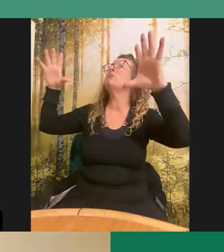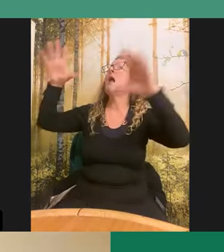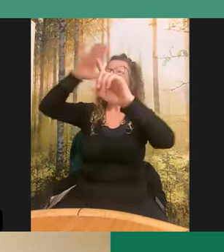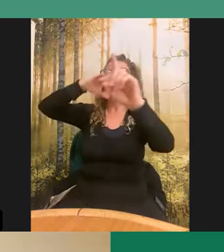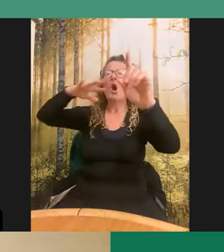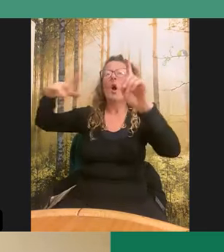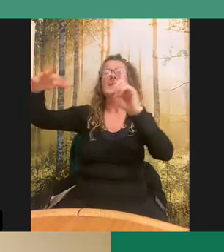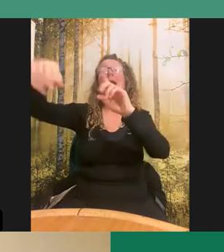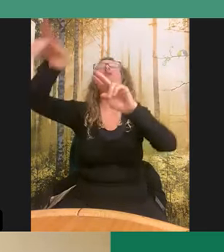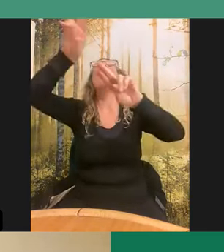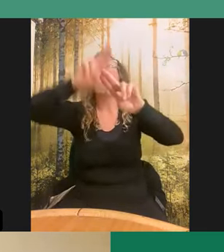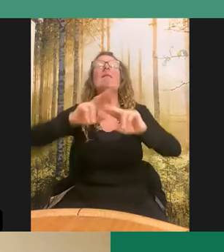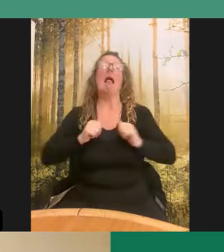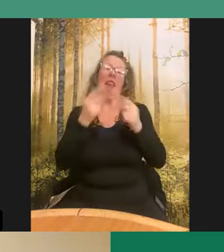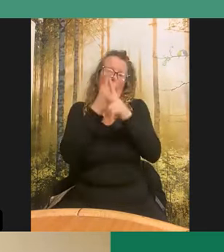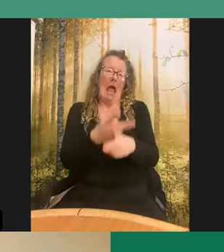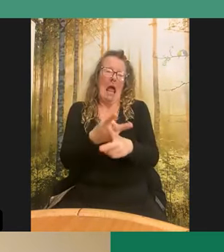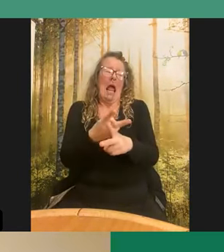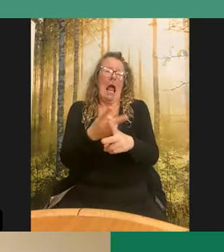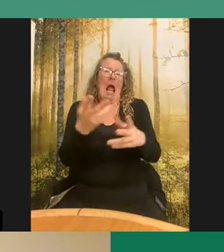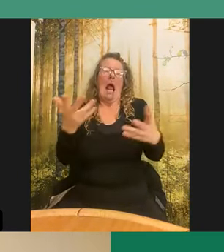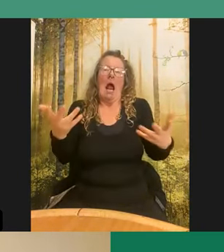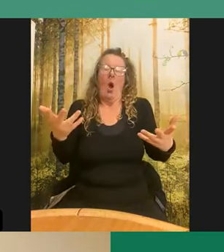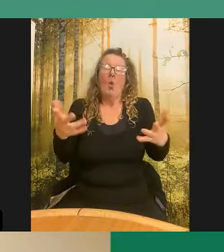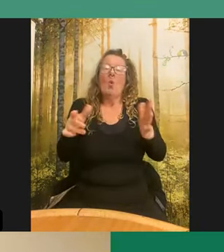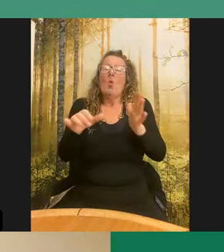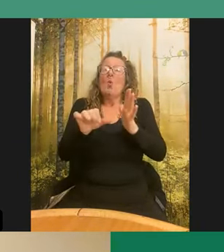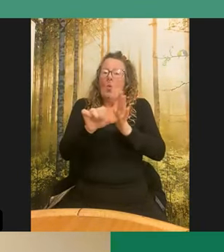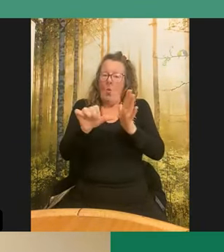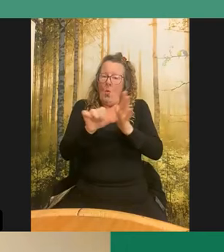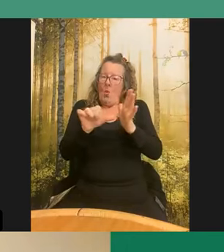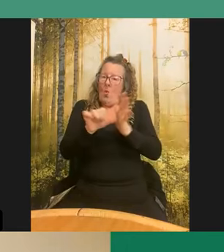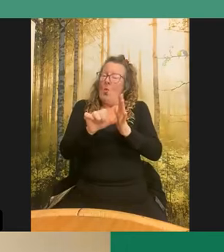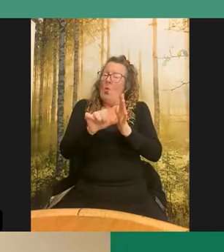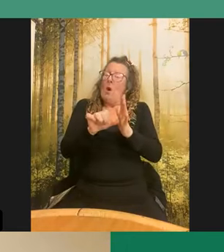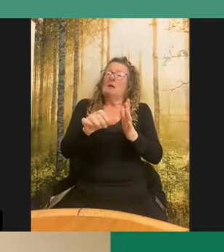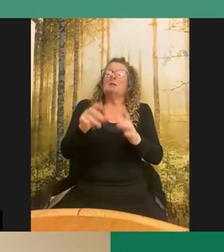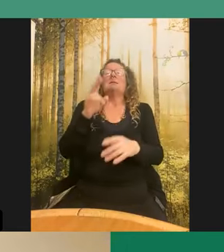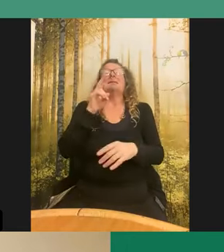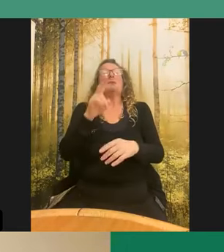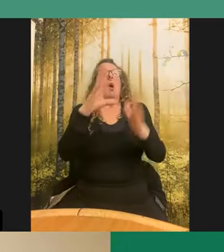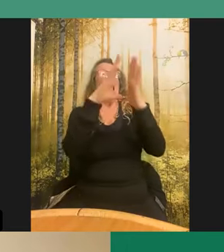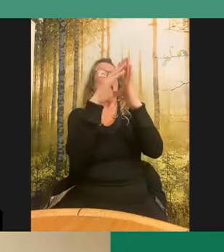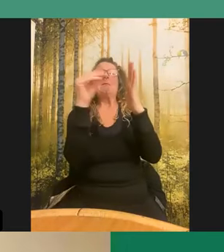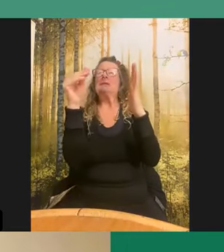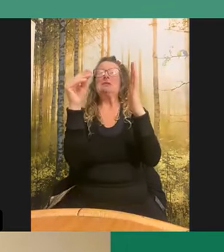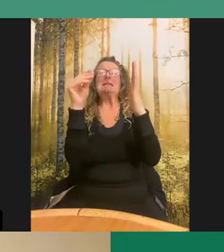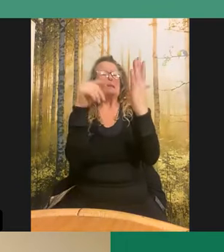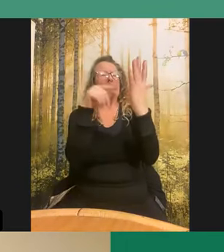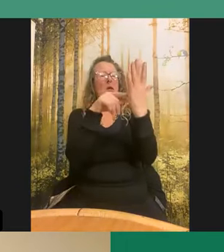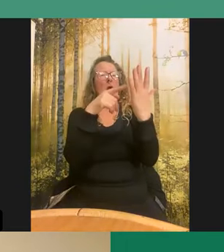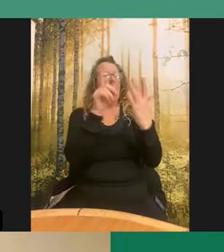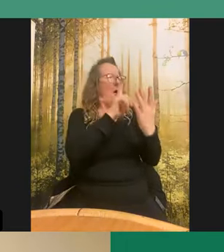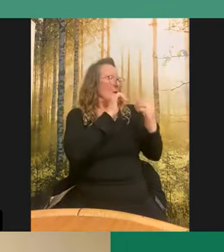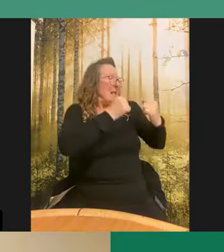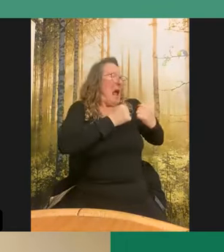are and where we have been. And there's some also difficult images about what happened to what was our healthcare